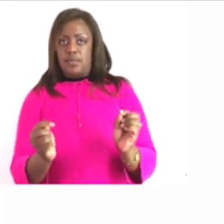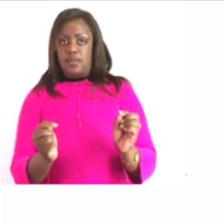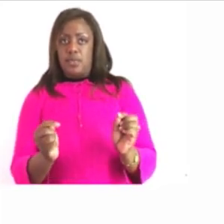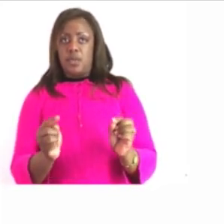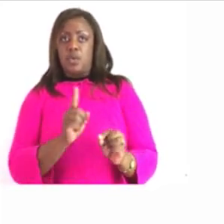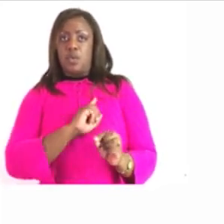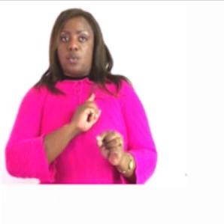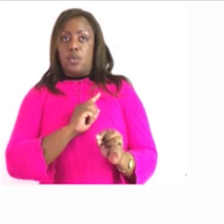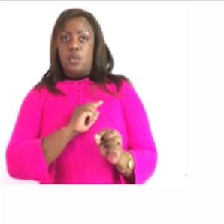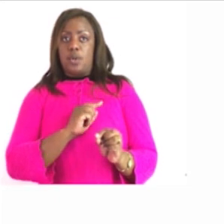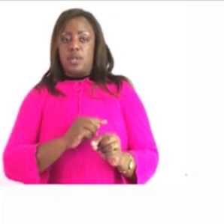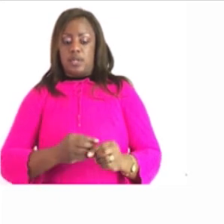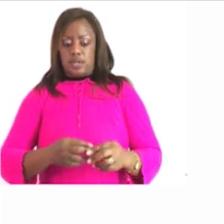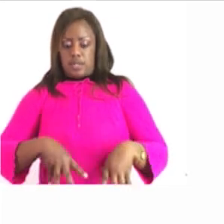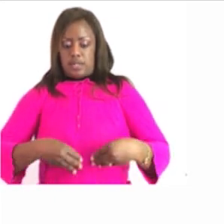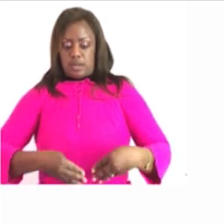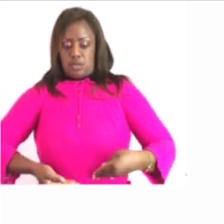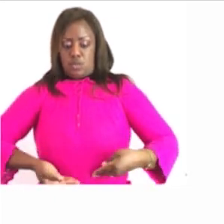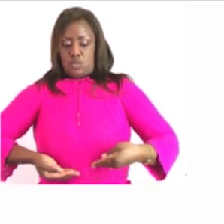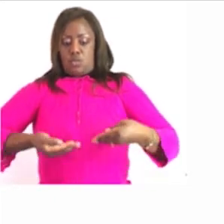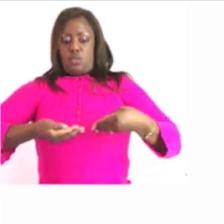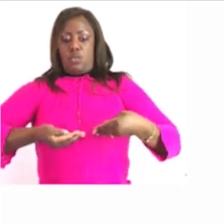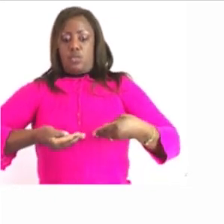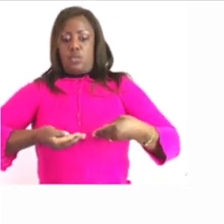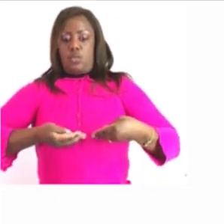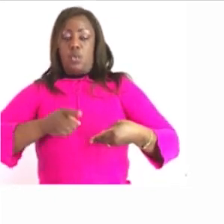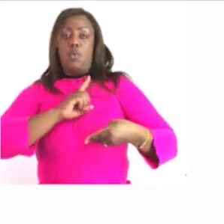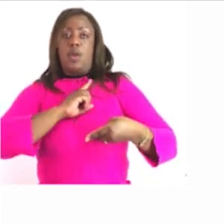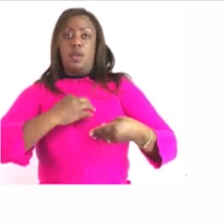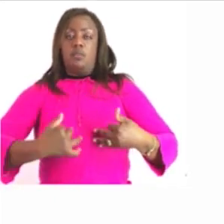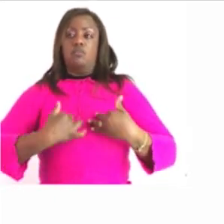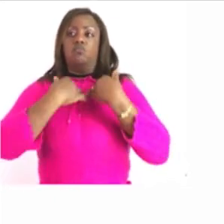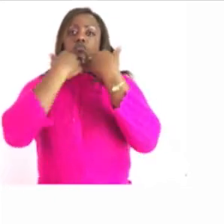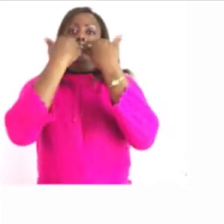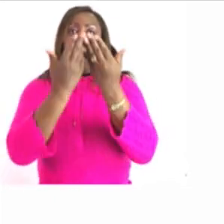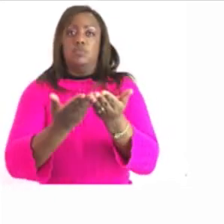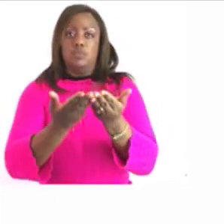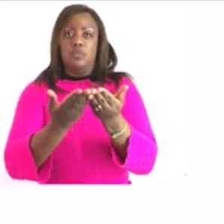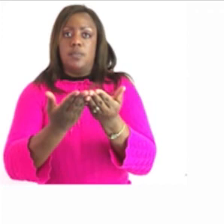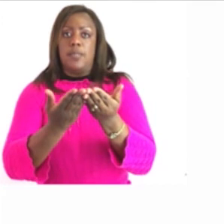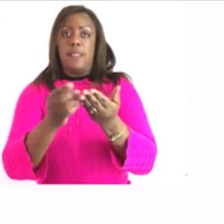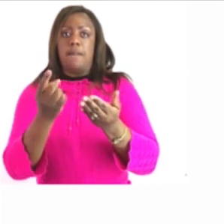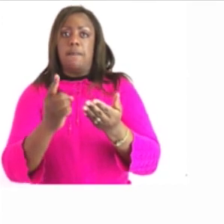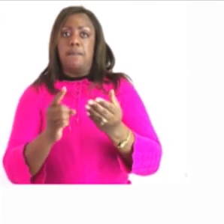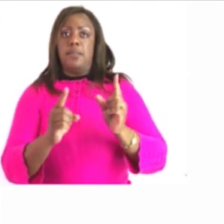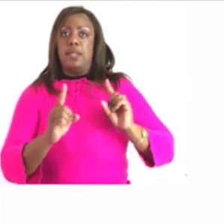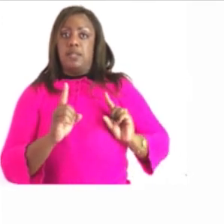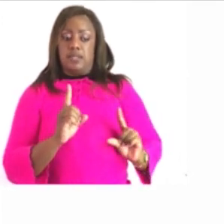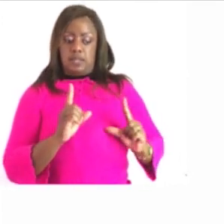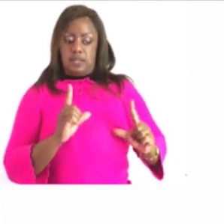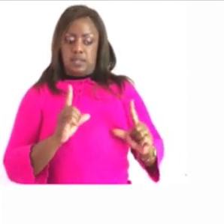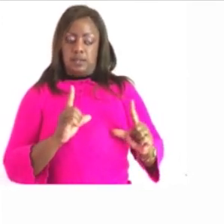is making it possible for the lungs to release the air out of the body. But the one which is on the left, it looks a little